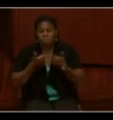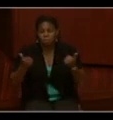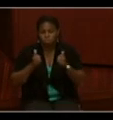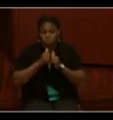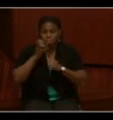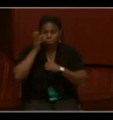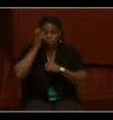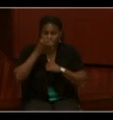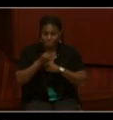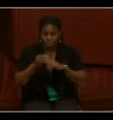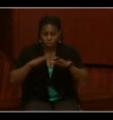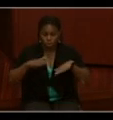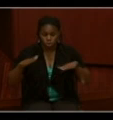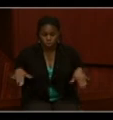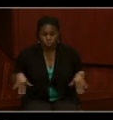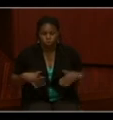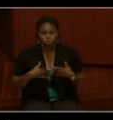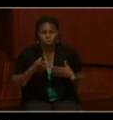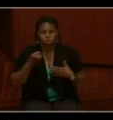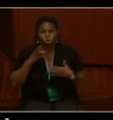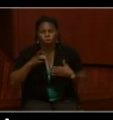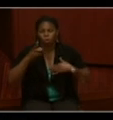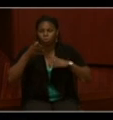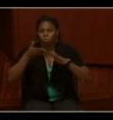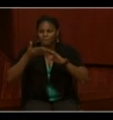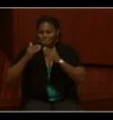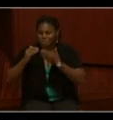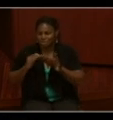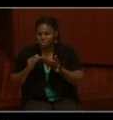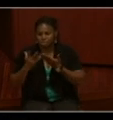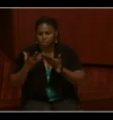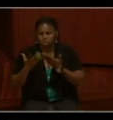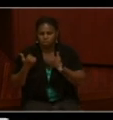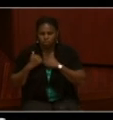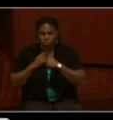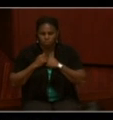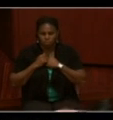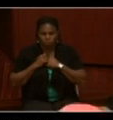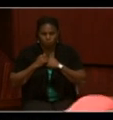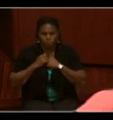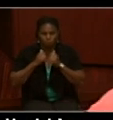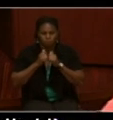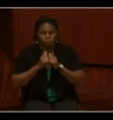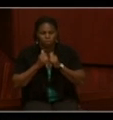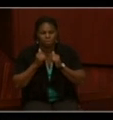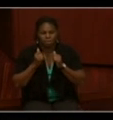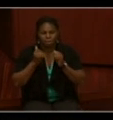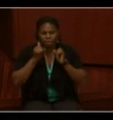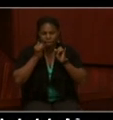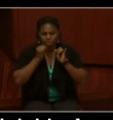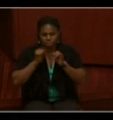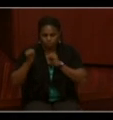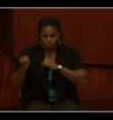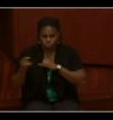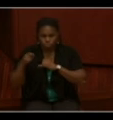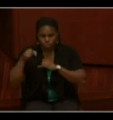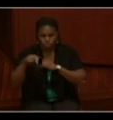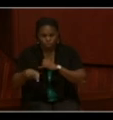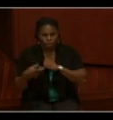children, or maps of U.S. cities that were filled in by individuals who claimed to have lived there previously.